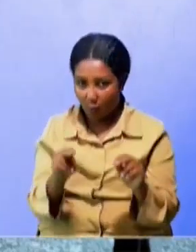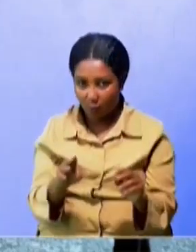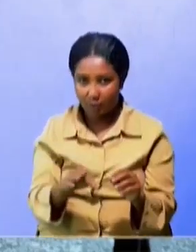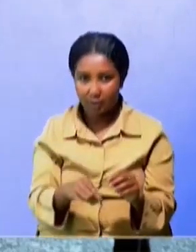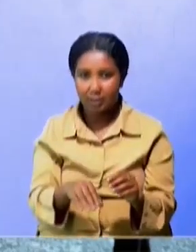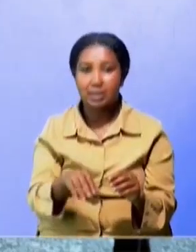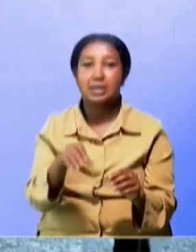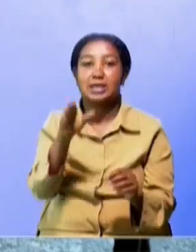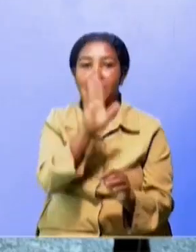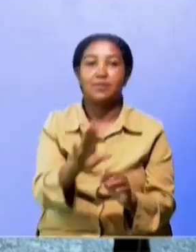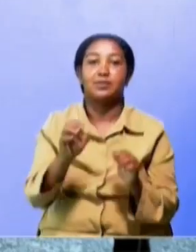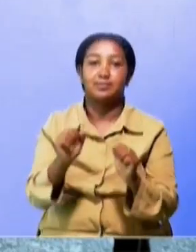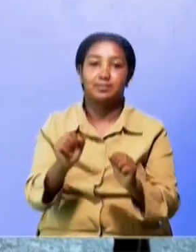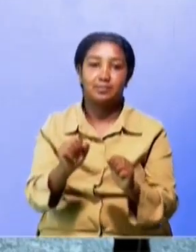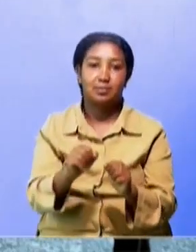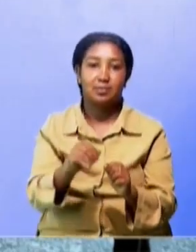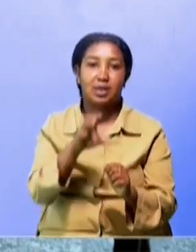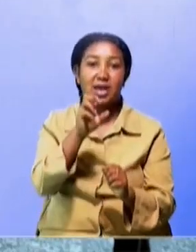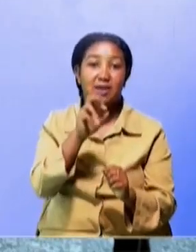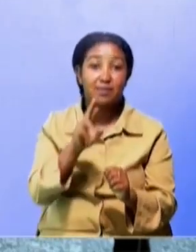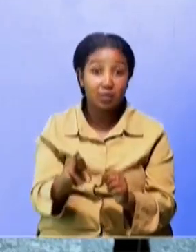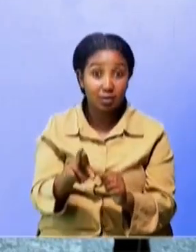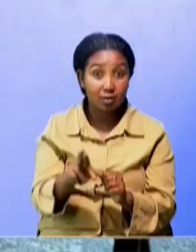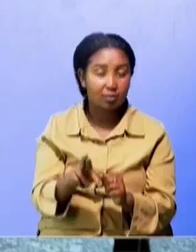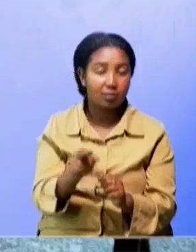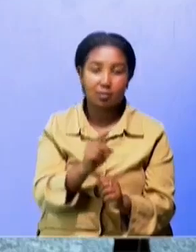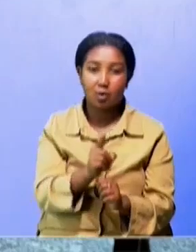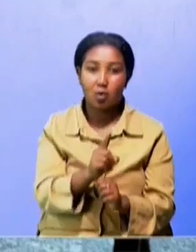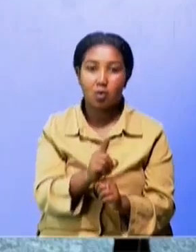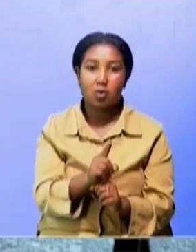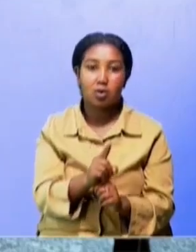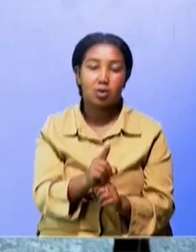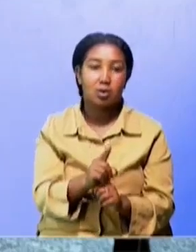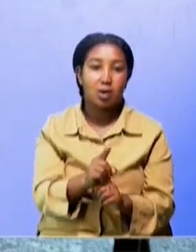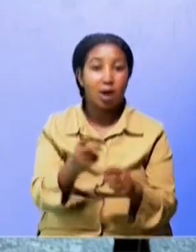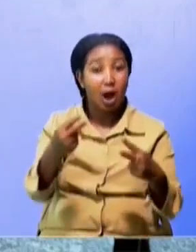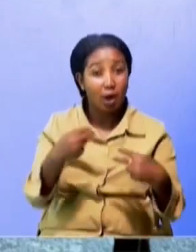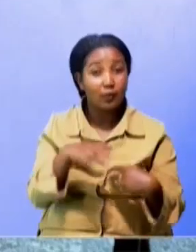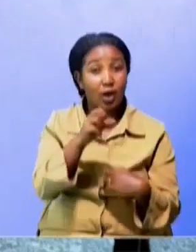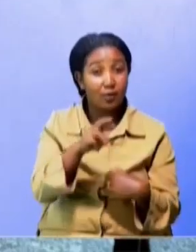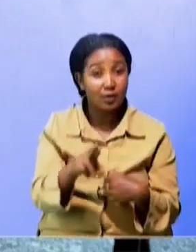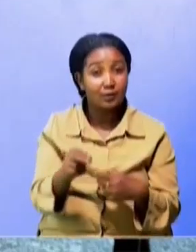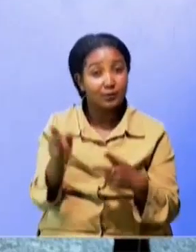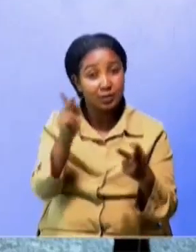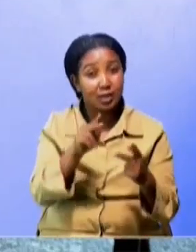visited Lalibela. But if you want to ask question, have you ever visited Lalibela?